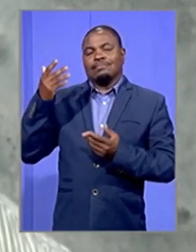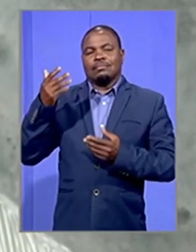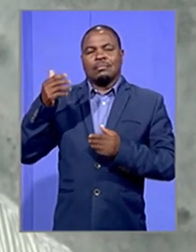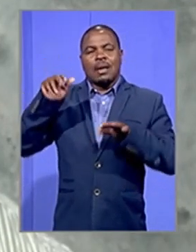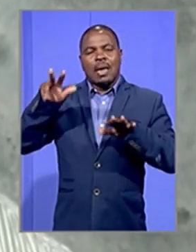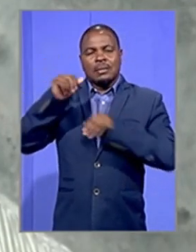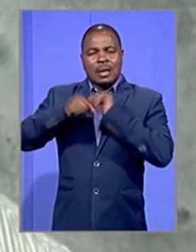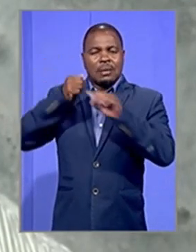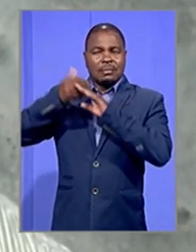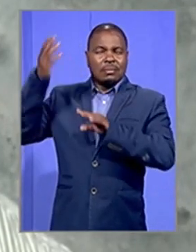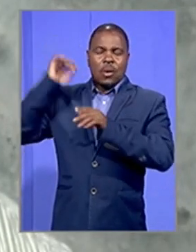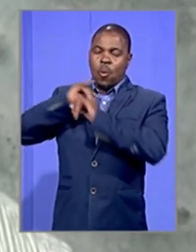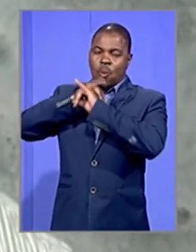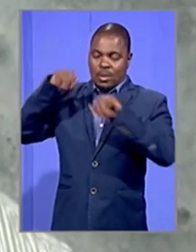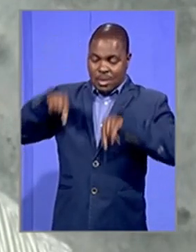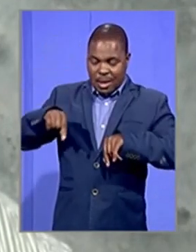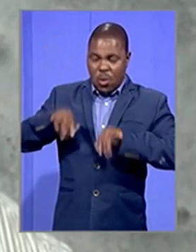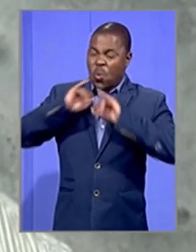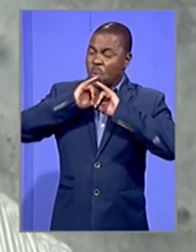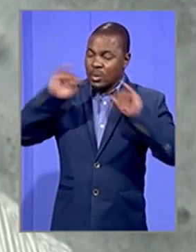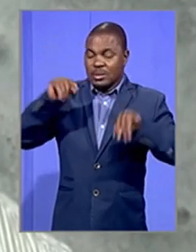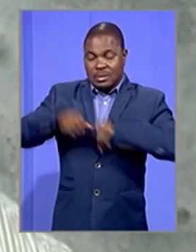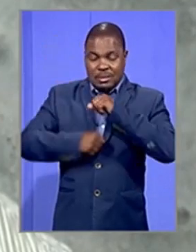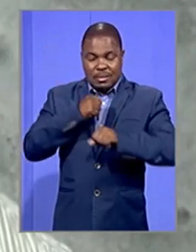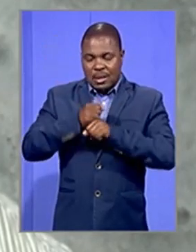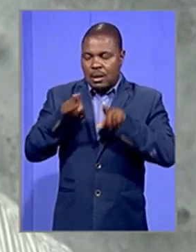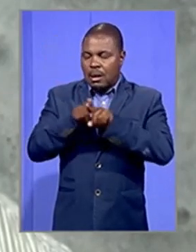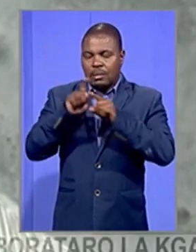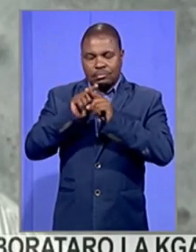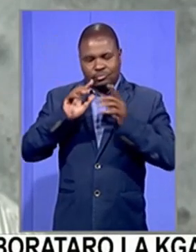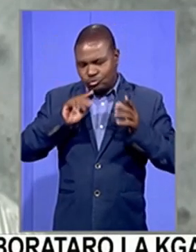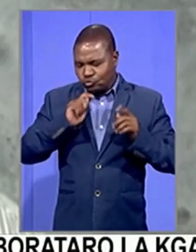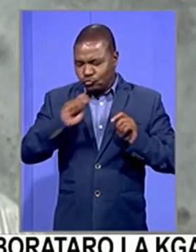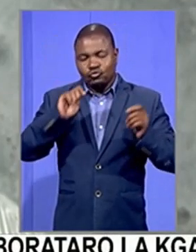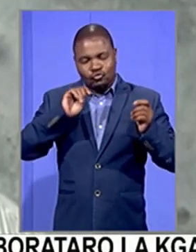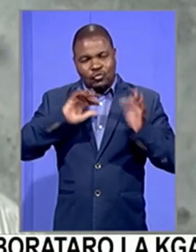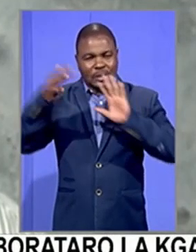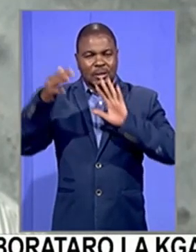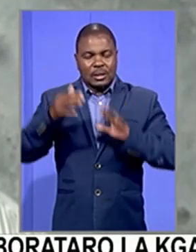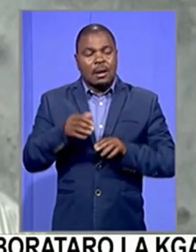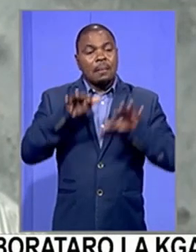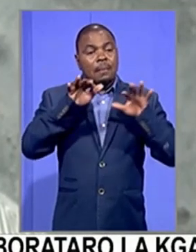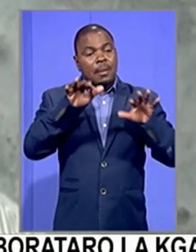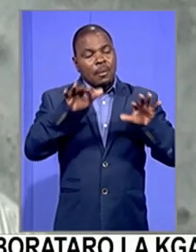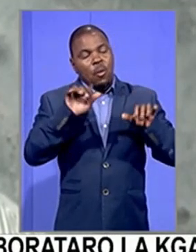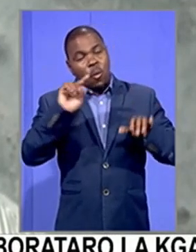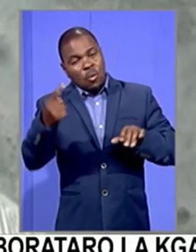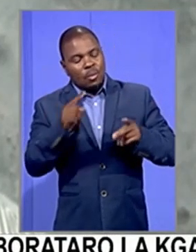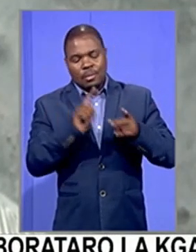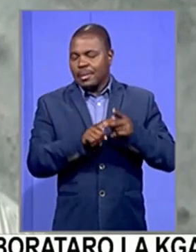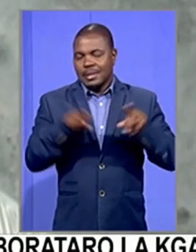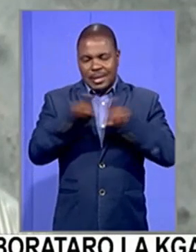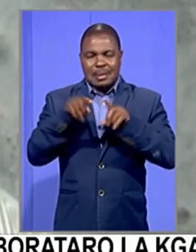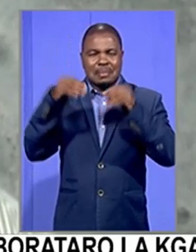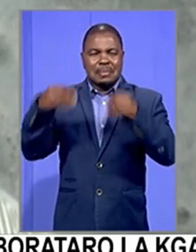years cumulatively. It is an absolute disaster, not just for residents, but for commercial